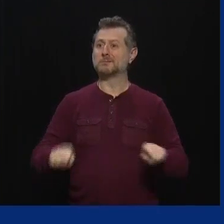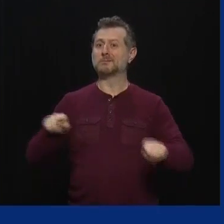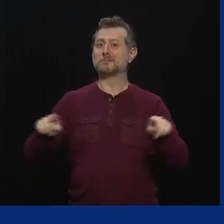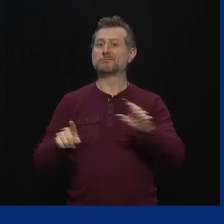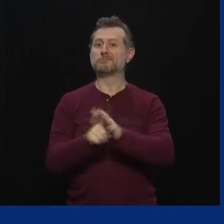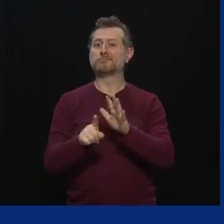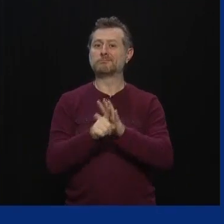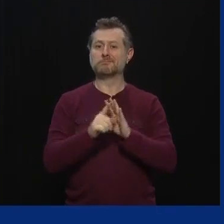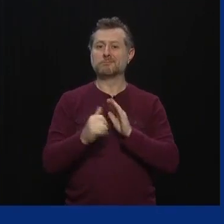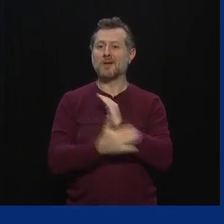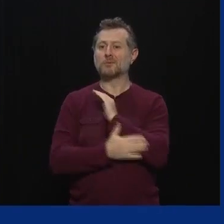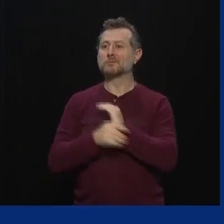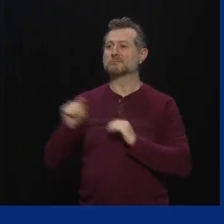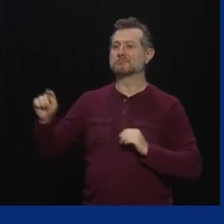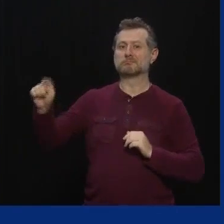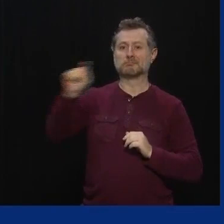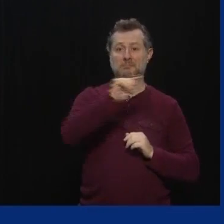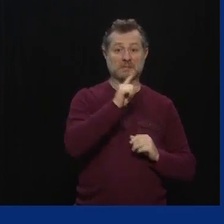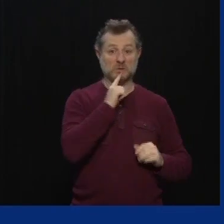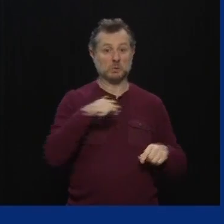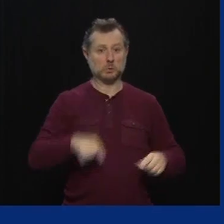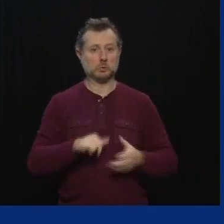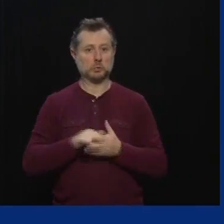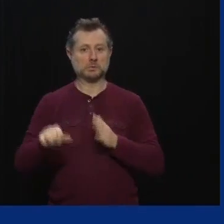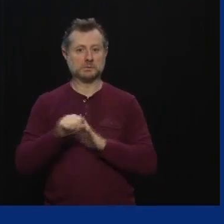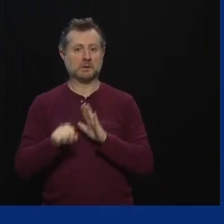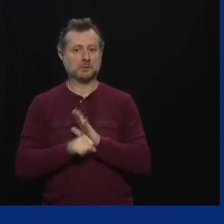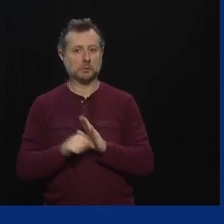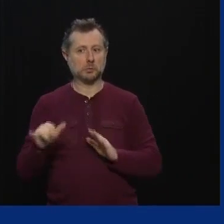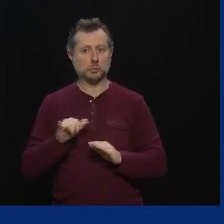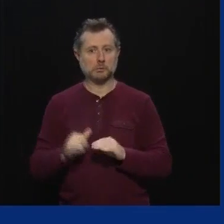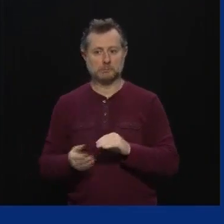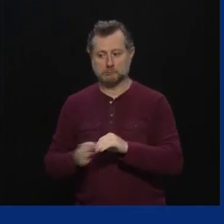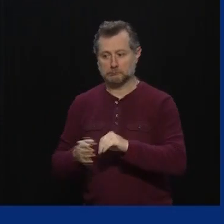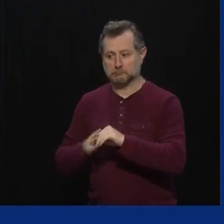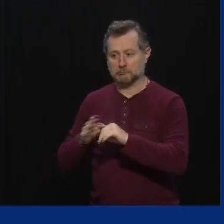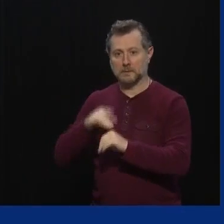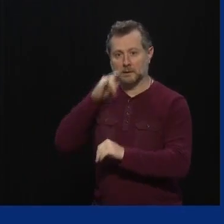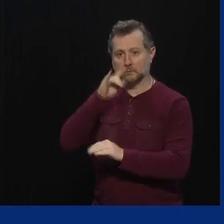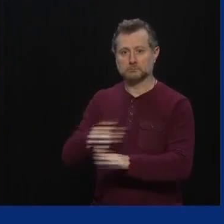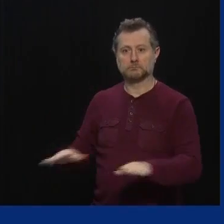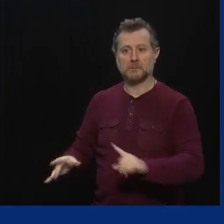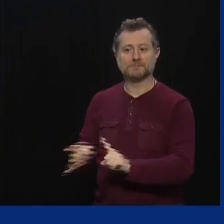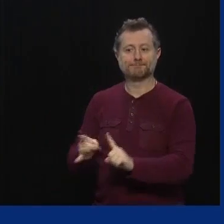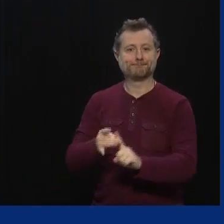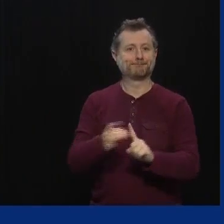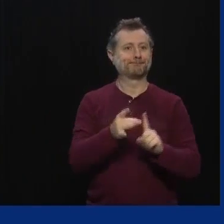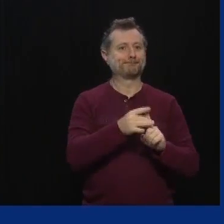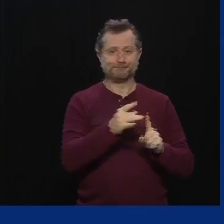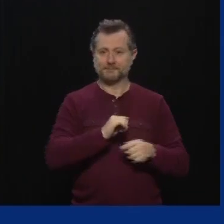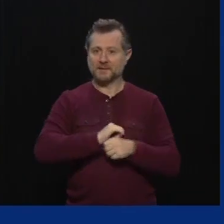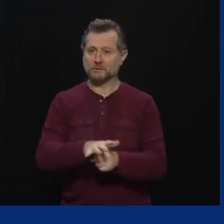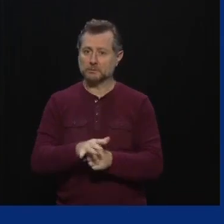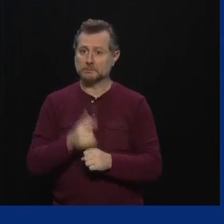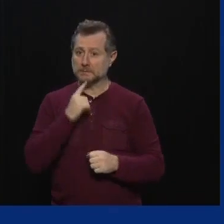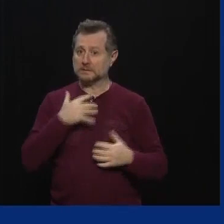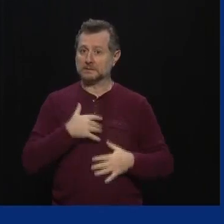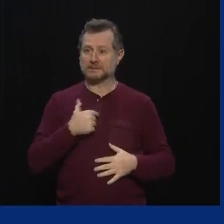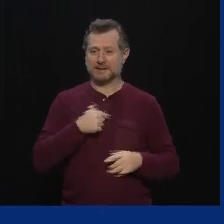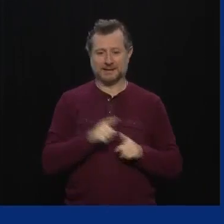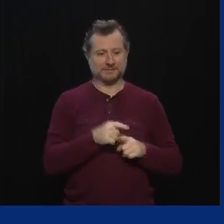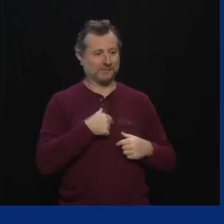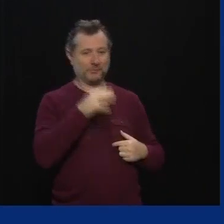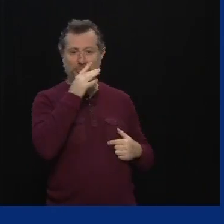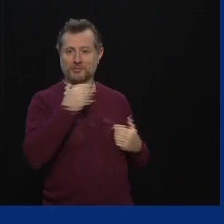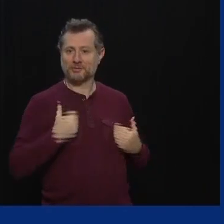in the number of children getting this virus. And it's a very frightening thing. I'm a parent, and all you are hardwired to do is to protect your kids